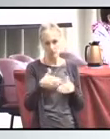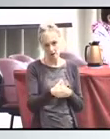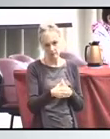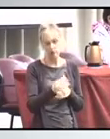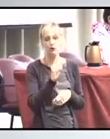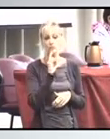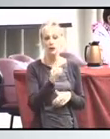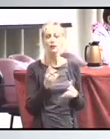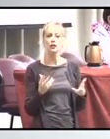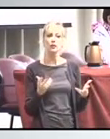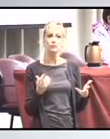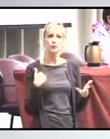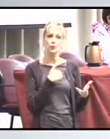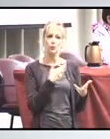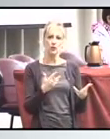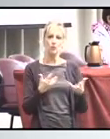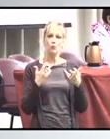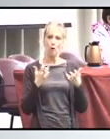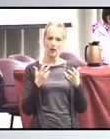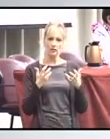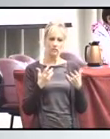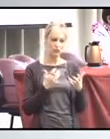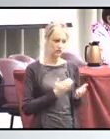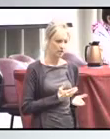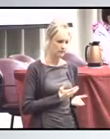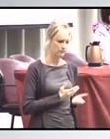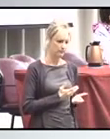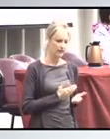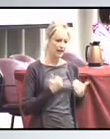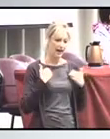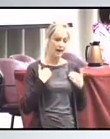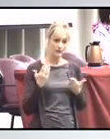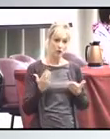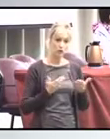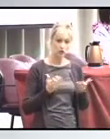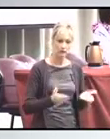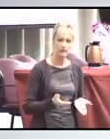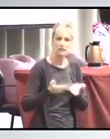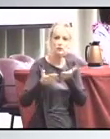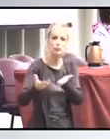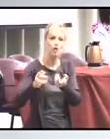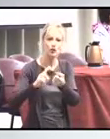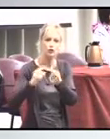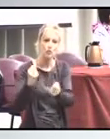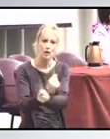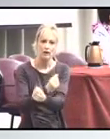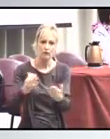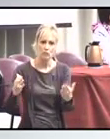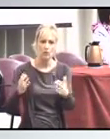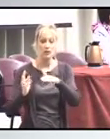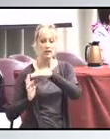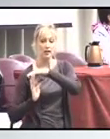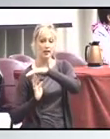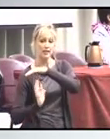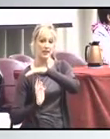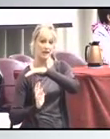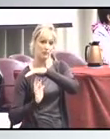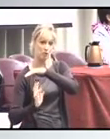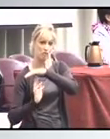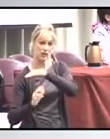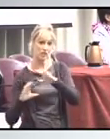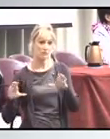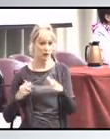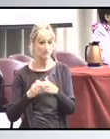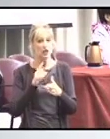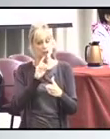do want to be able to bring our services to everybody. I think the immigrant population is very vulnerable to sex assault, and so it's